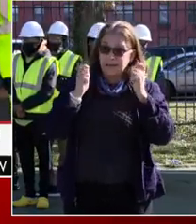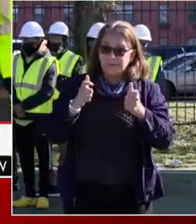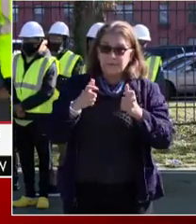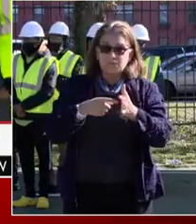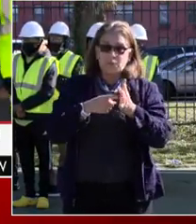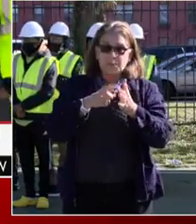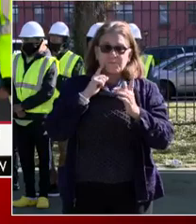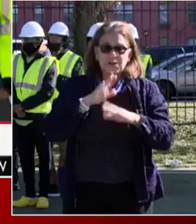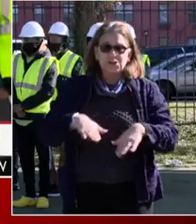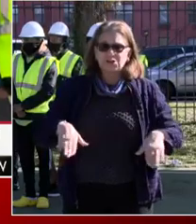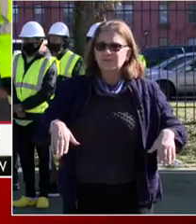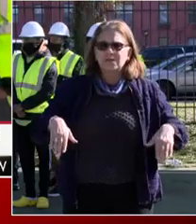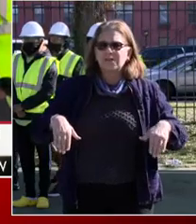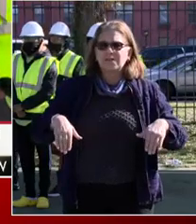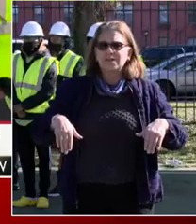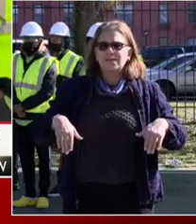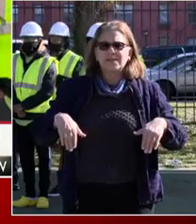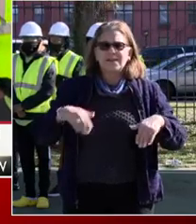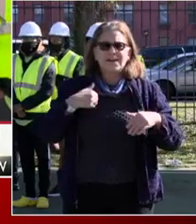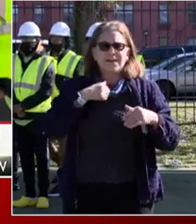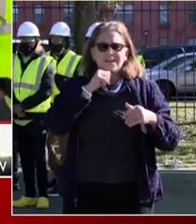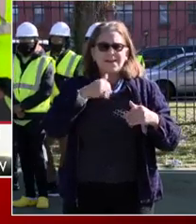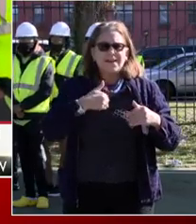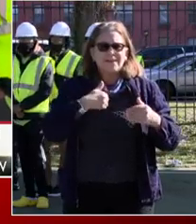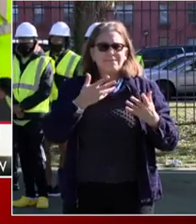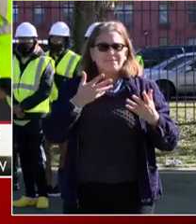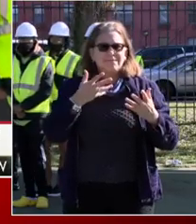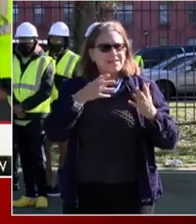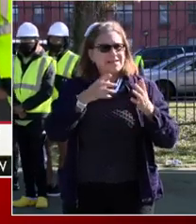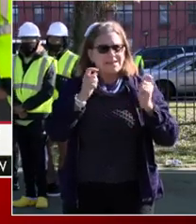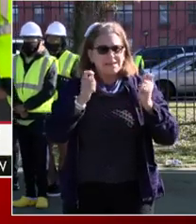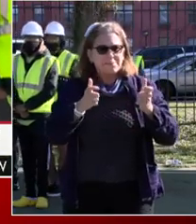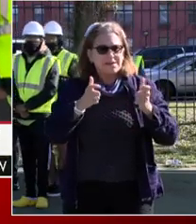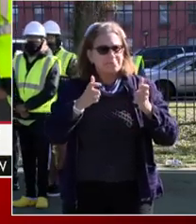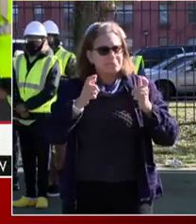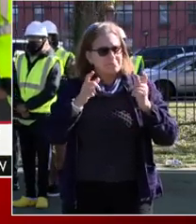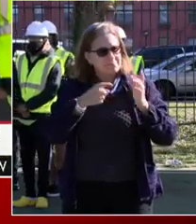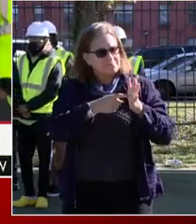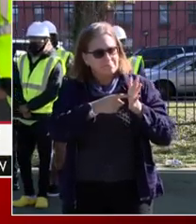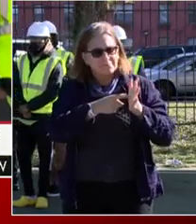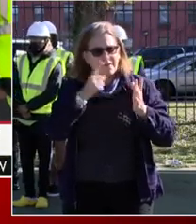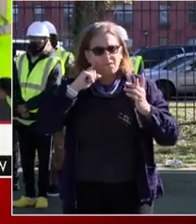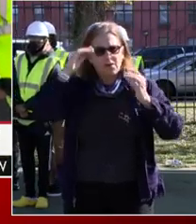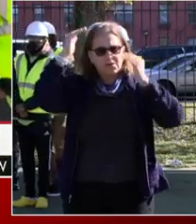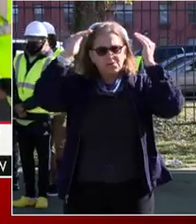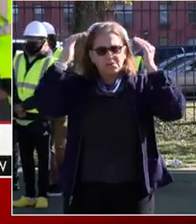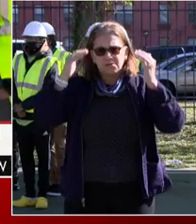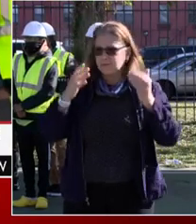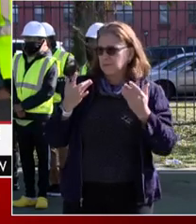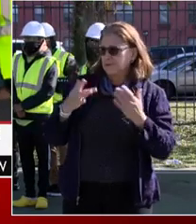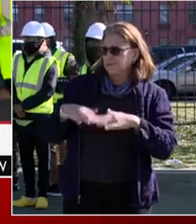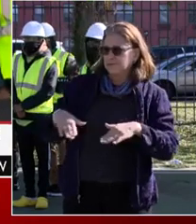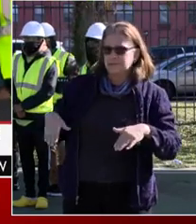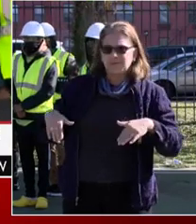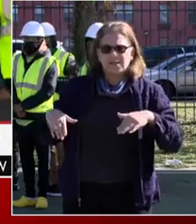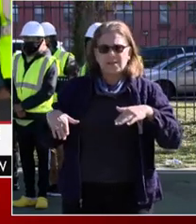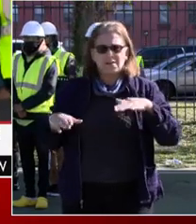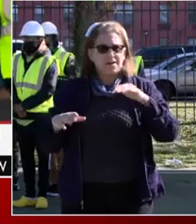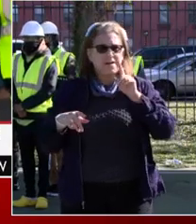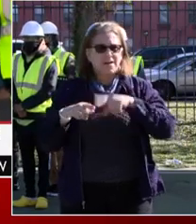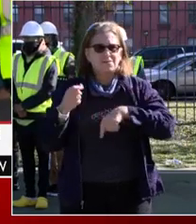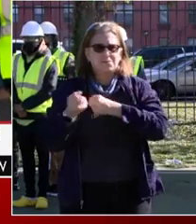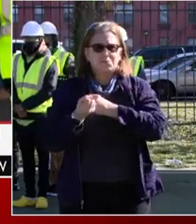immediate mandates on adults, and I don't think I would be supportive of immediate mandates on children. We do have fully